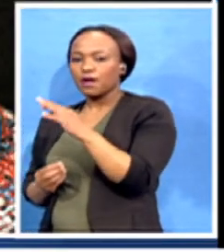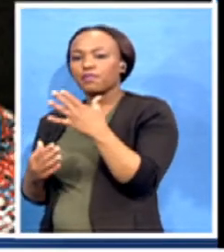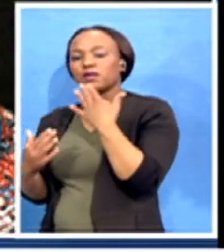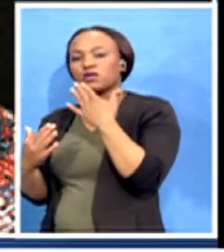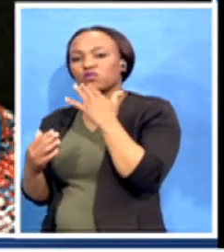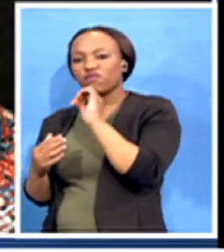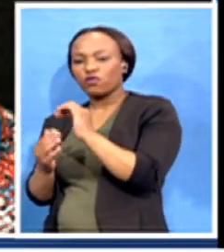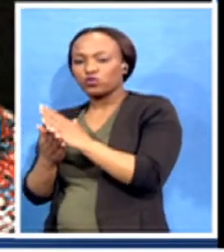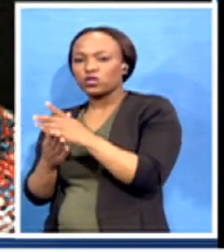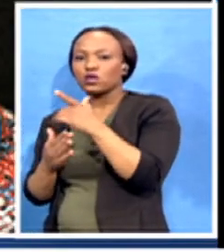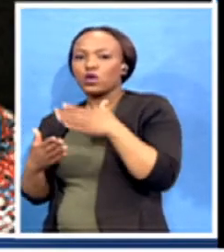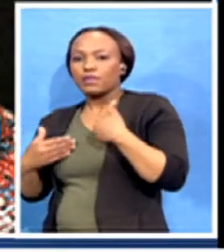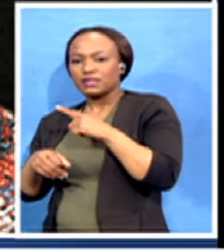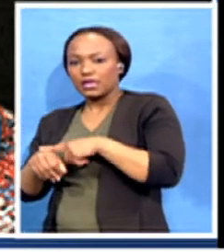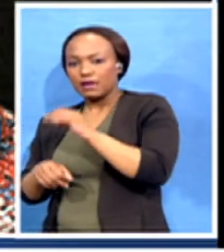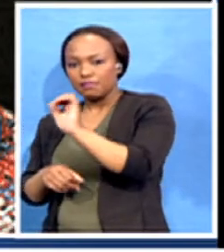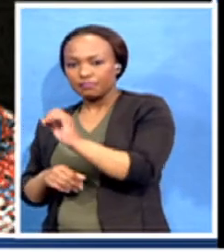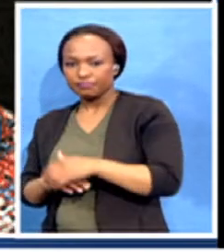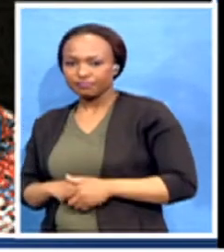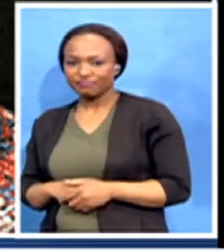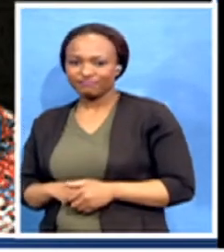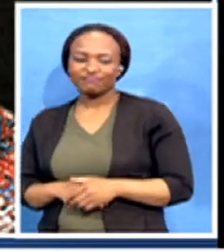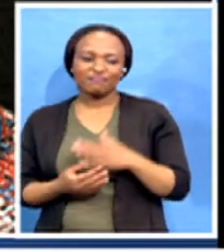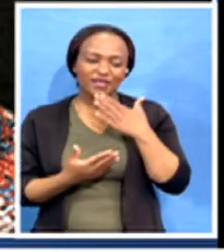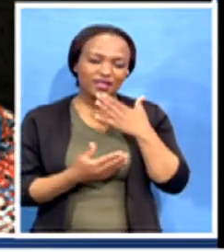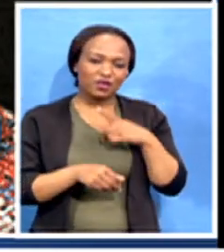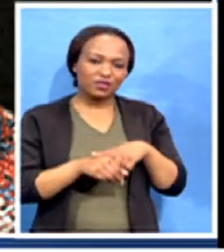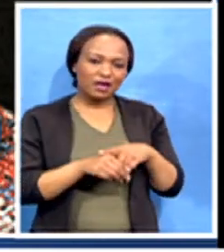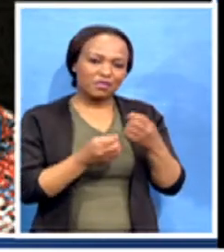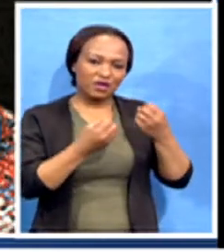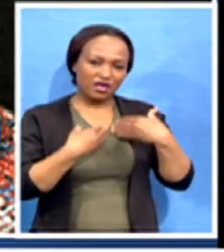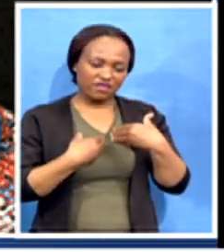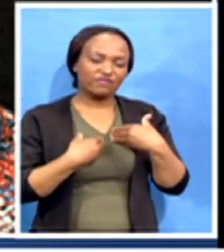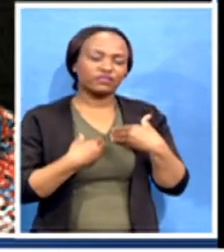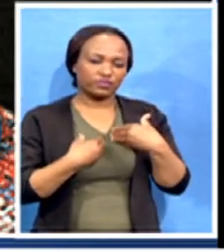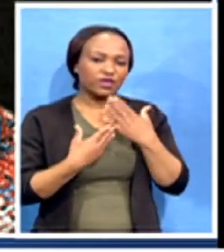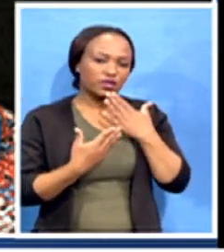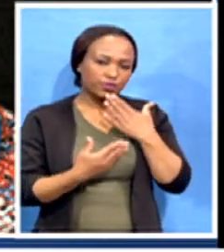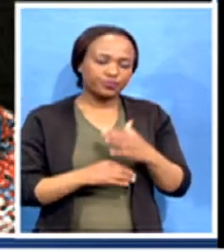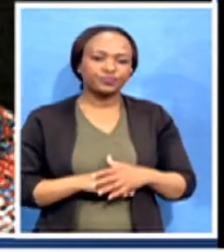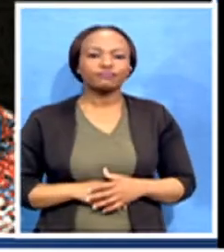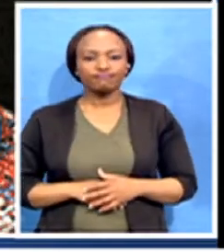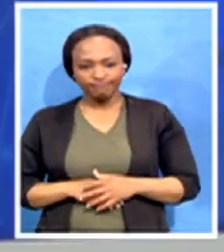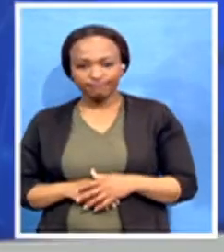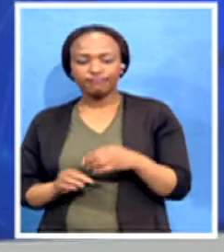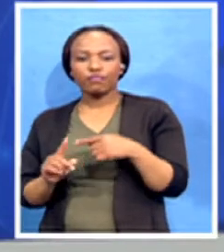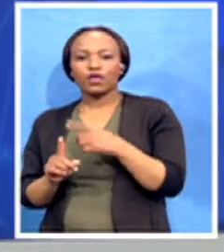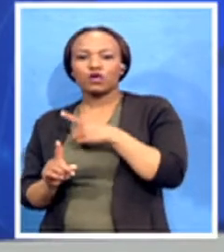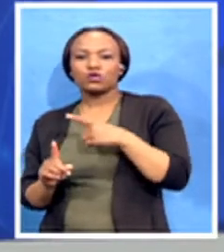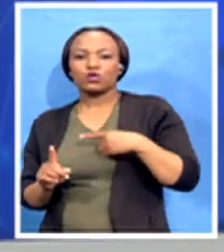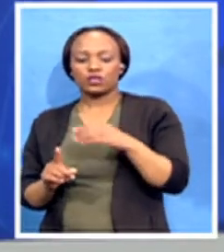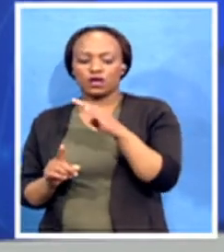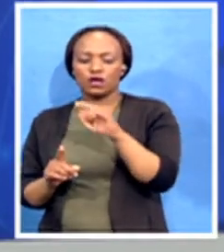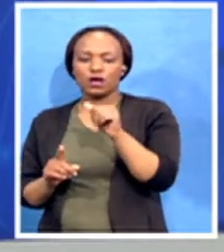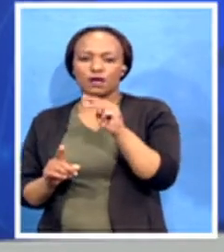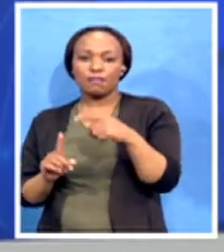your reflections with us. We appreciate your time. Thank you so much for giving me this opportunity. Thank you. Indeed, that was Dr. Brigalia